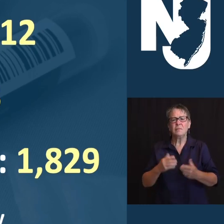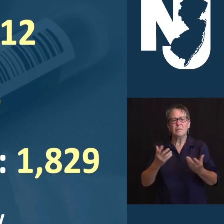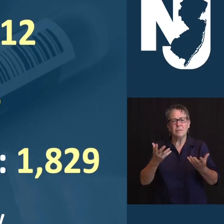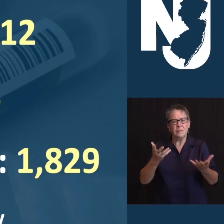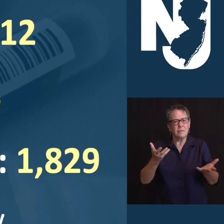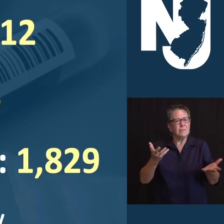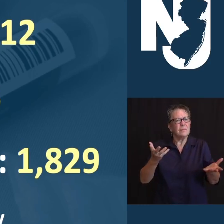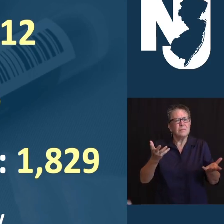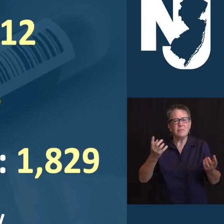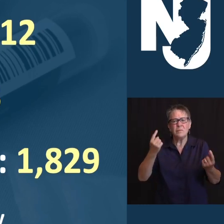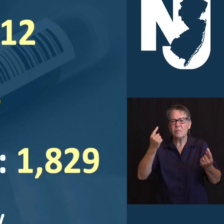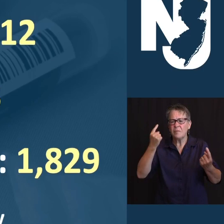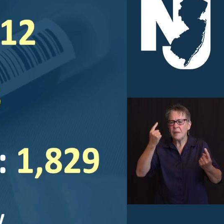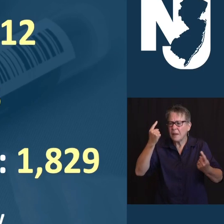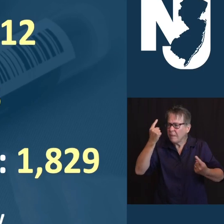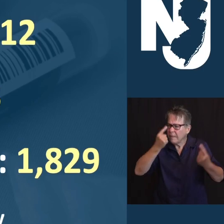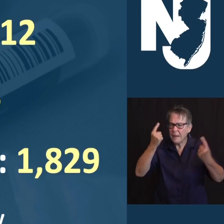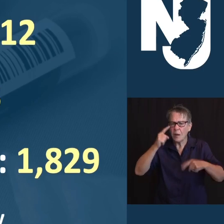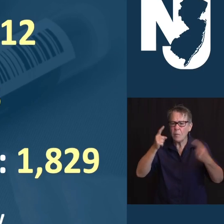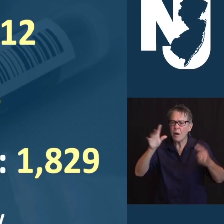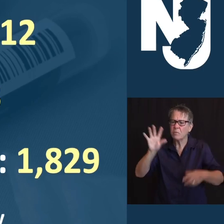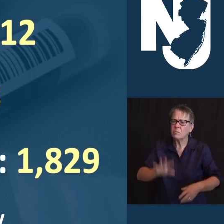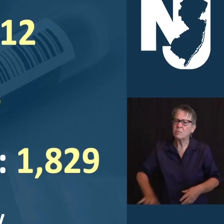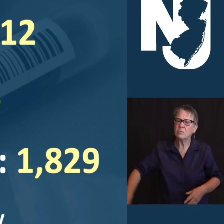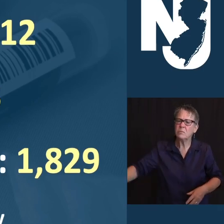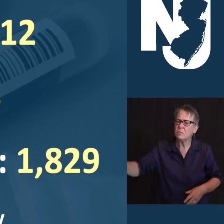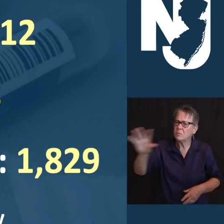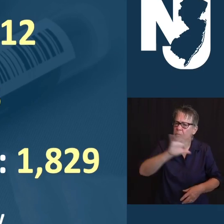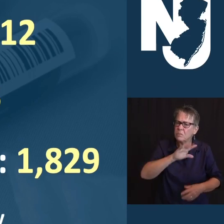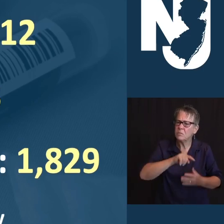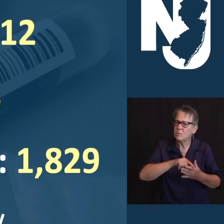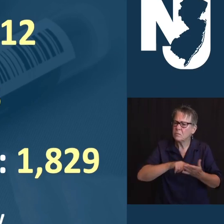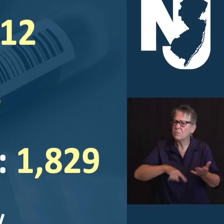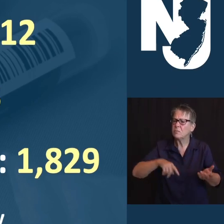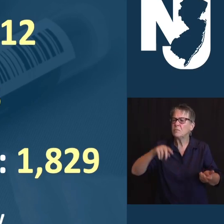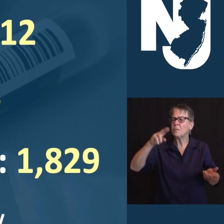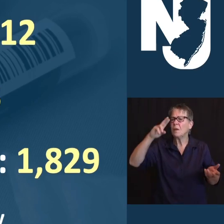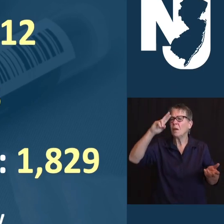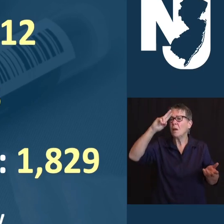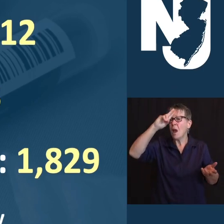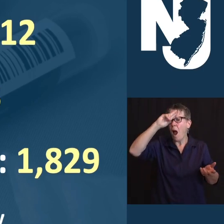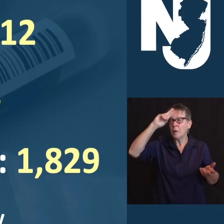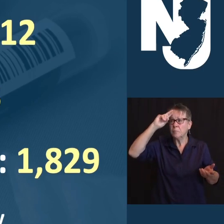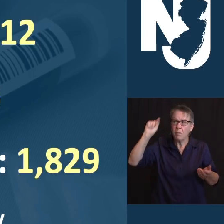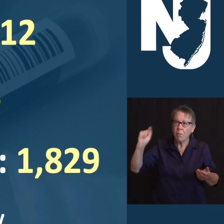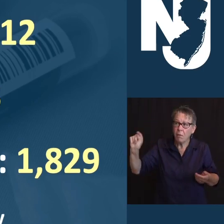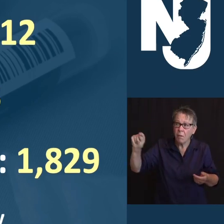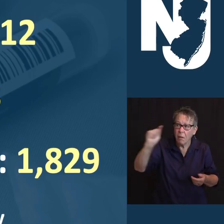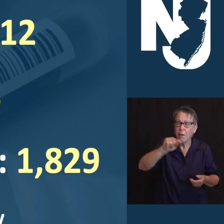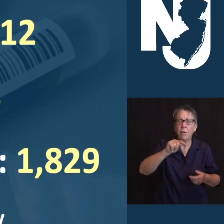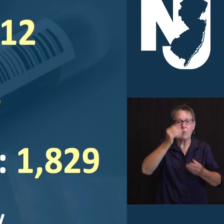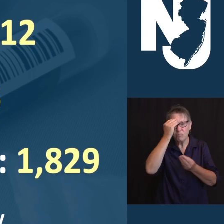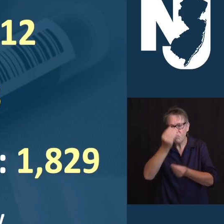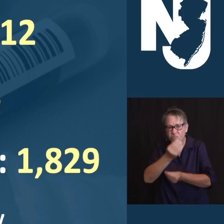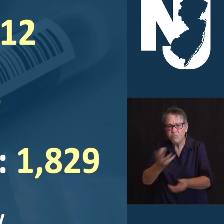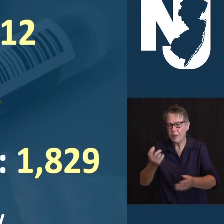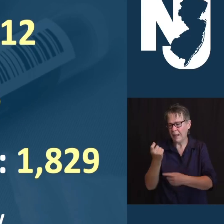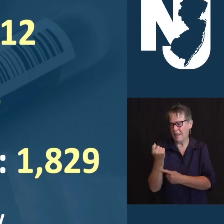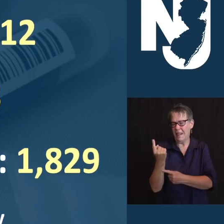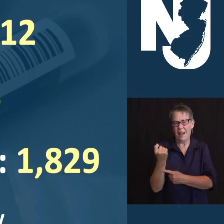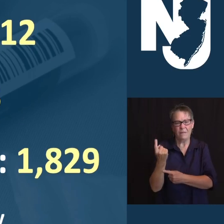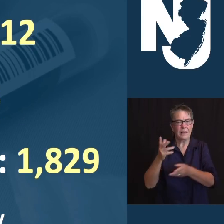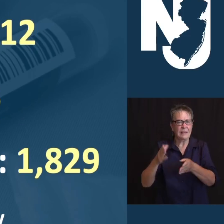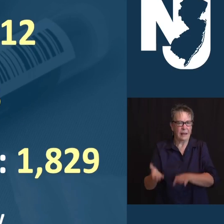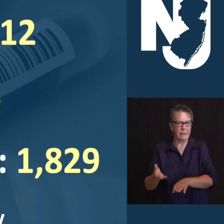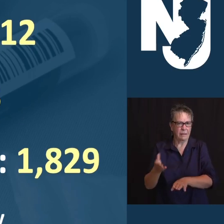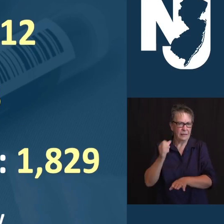yesterday reported that there were 11 deaths. Again, they're not yet lab confirmed, so they're not part of those numbers, but we want to make sure